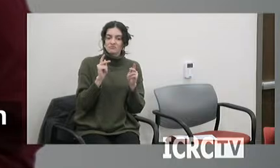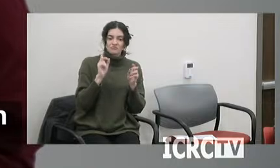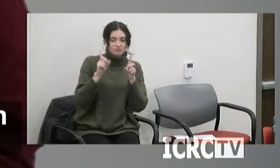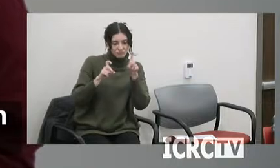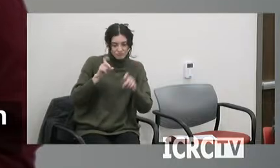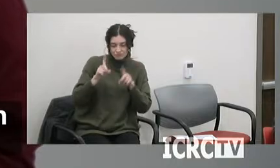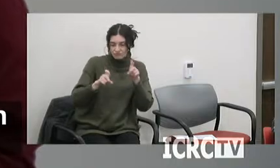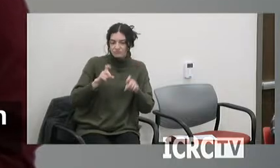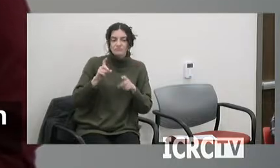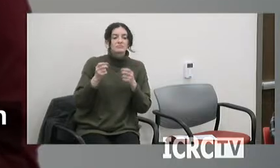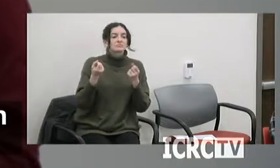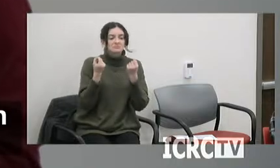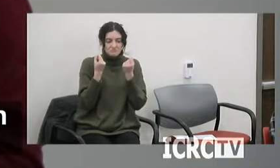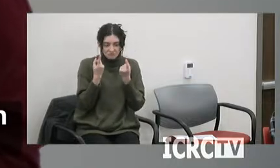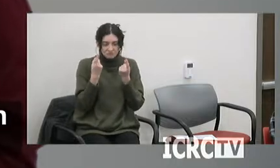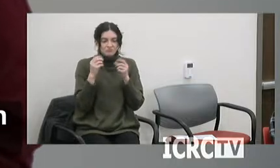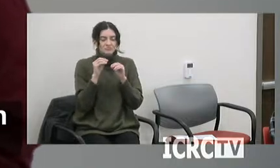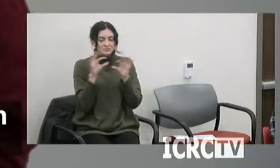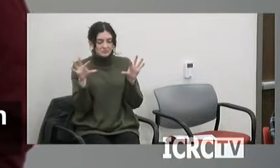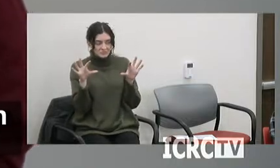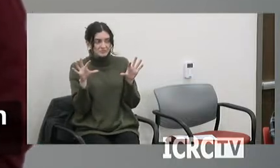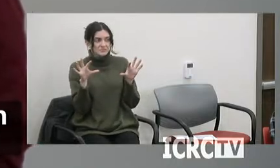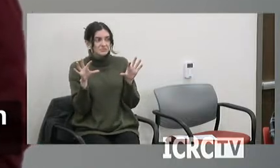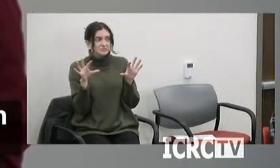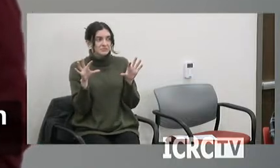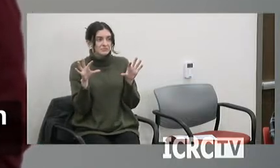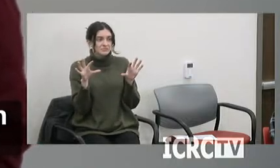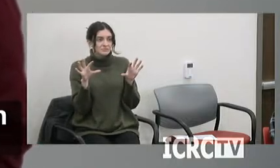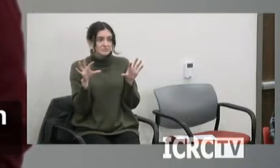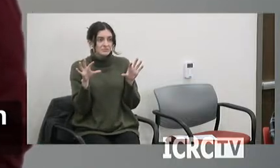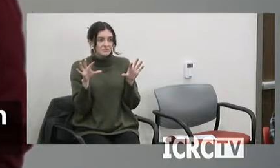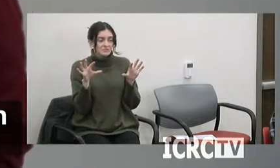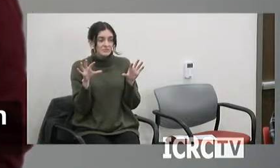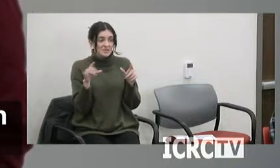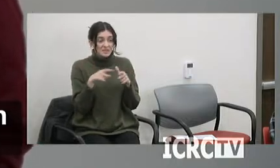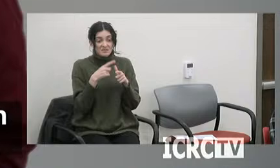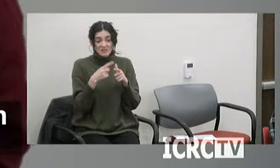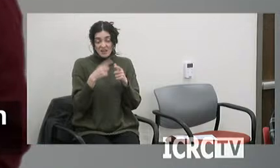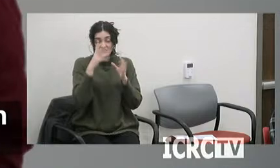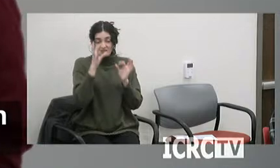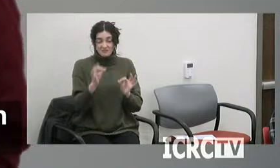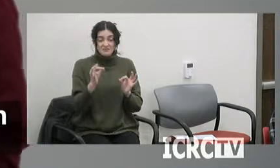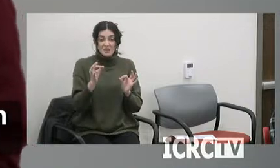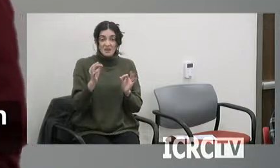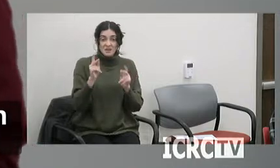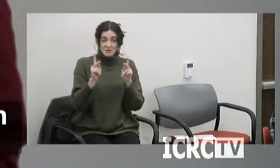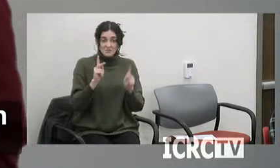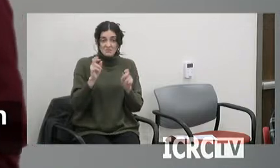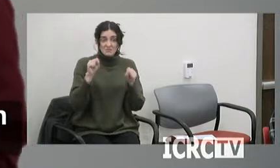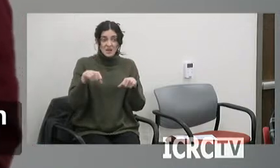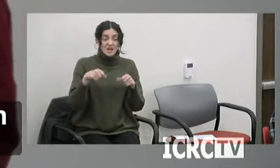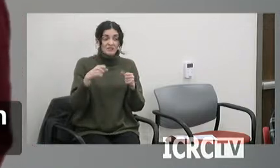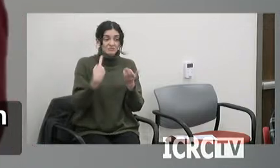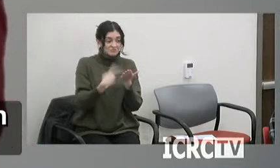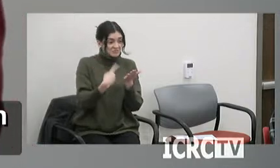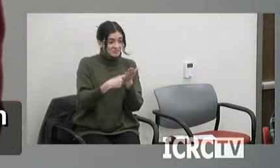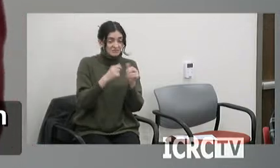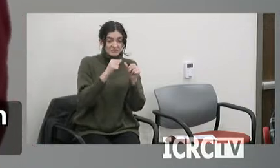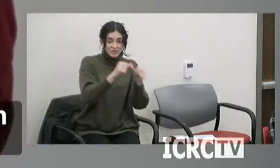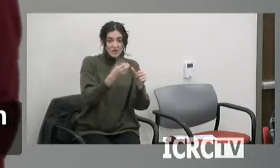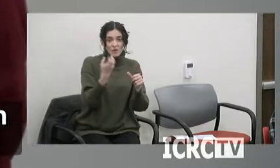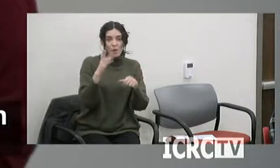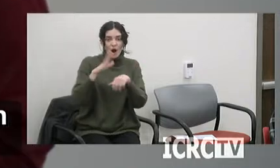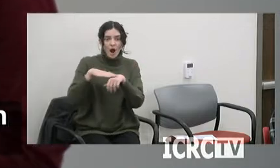on track, asking us for these individuals to carry on this conversation either after our meeting or via the Slack app. This intervention